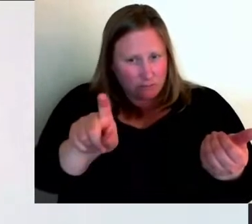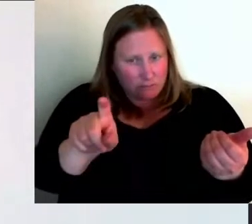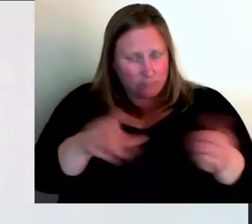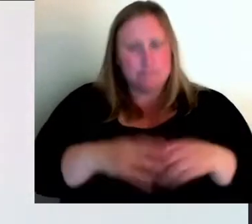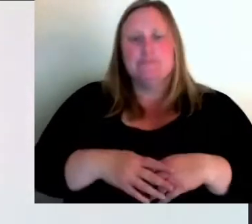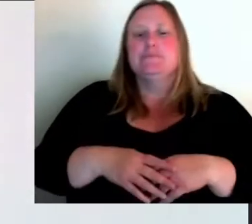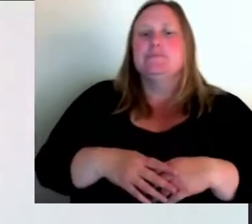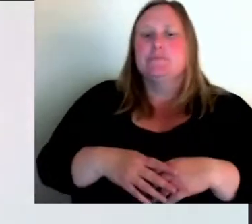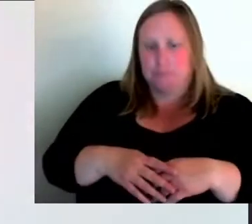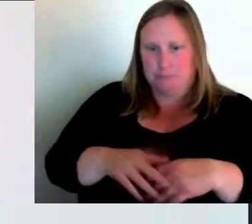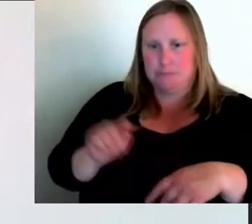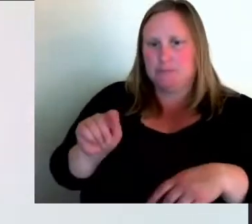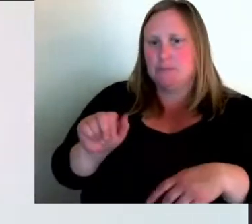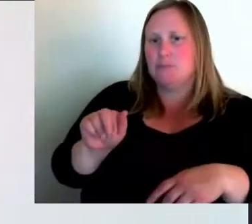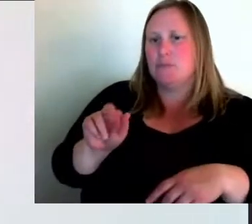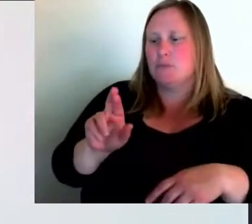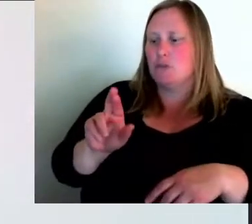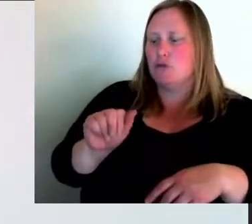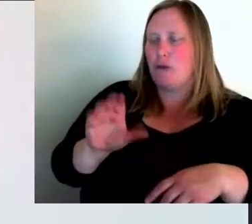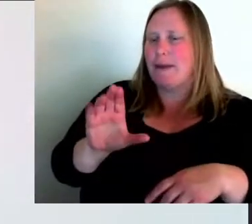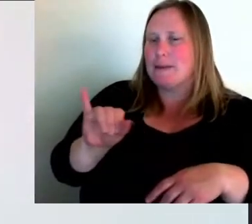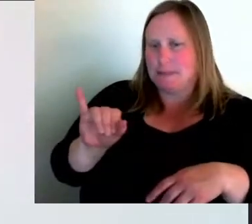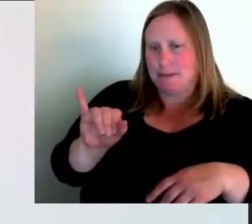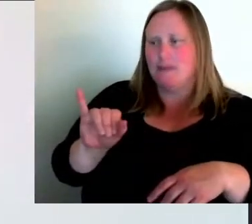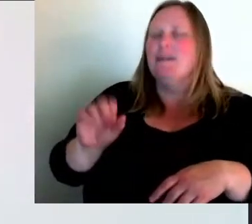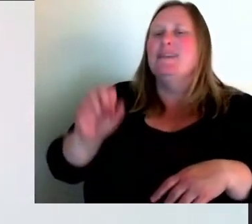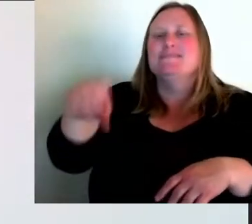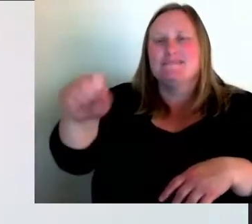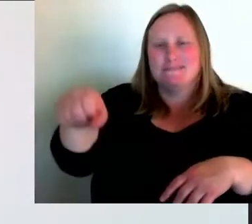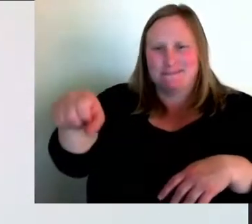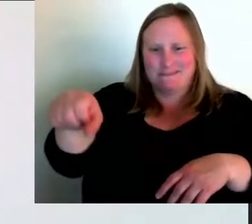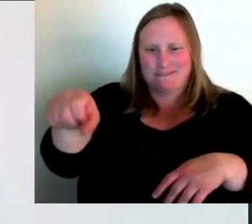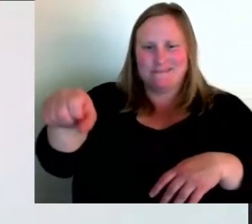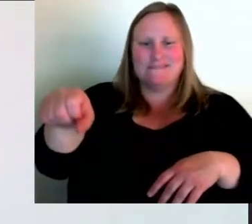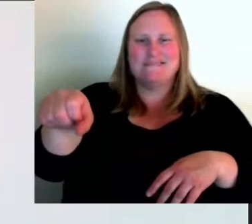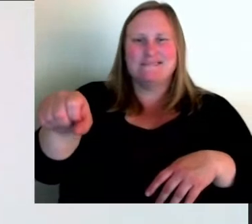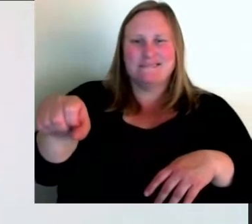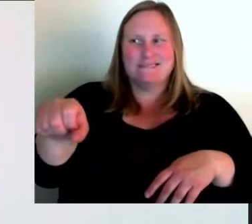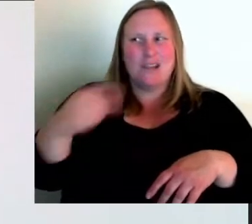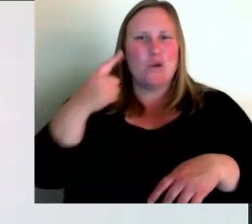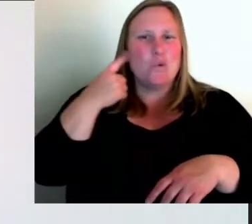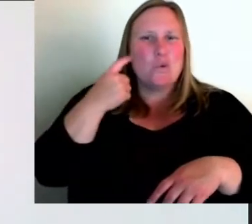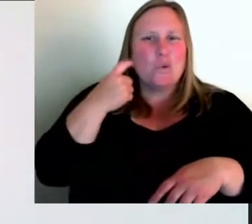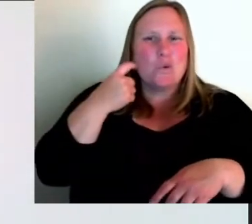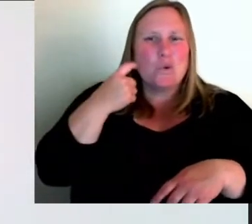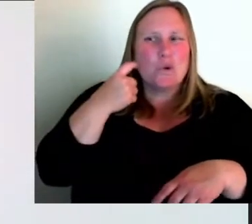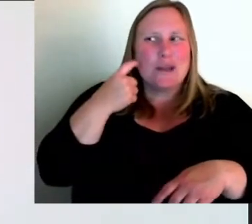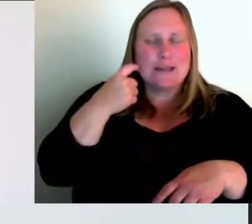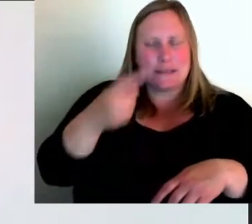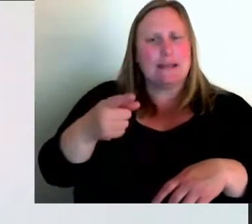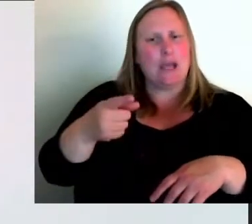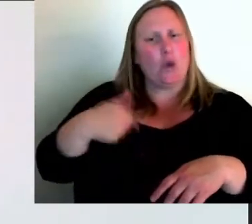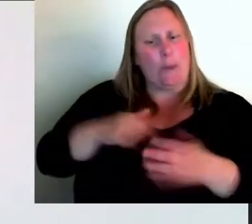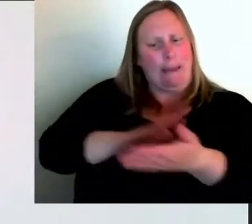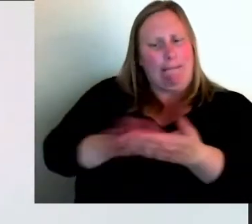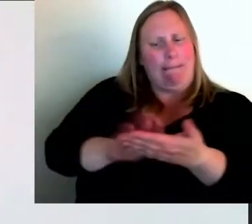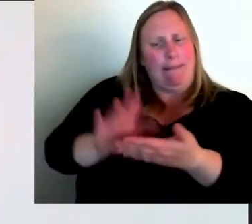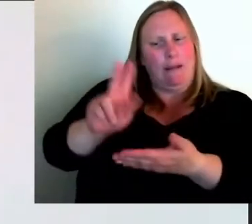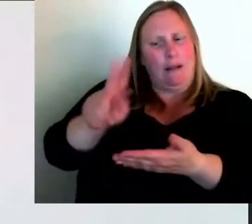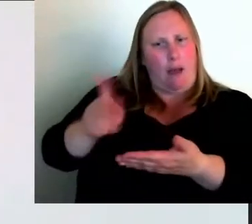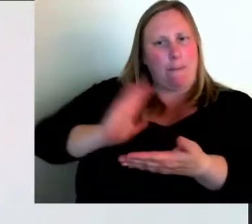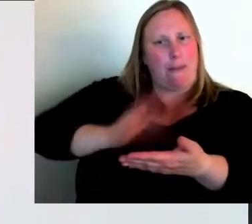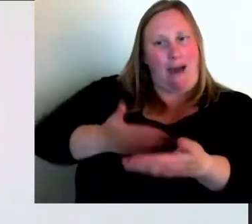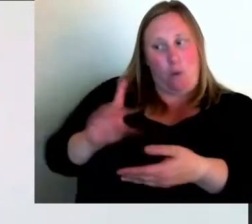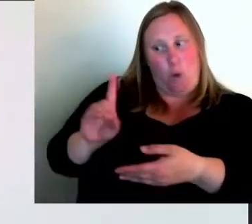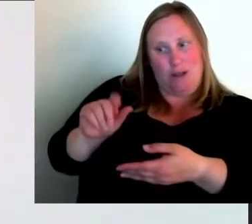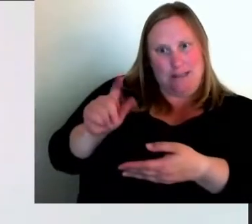group housing. And you may remember we did similar cleanup 6 or 8 weeks ago on the deaths in group housing. So that's a continuation of